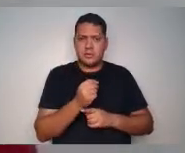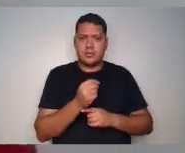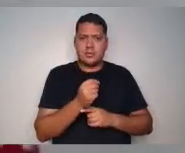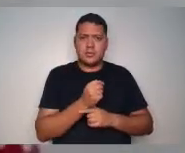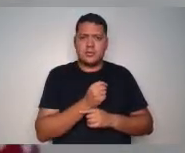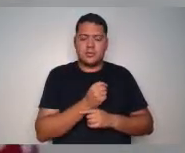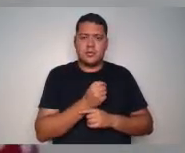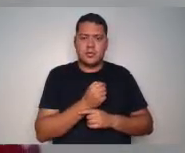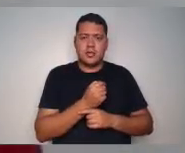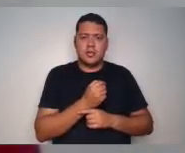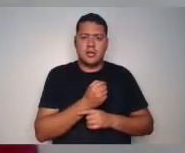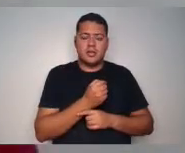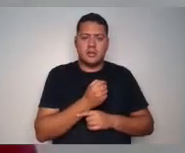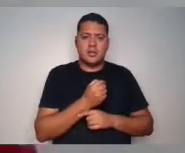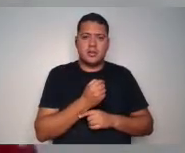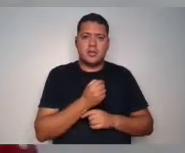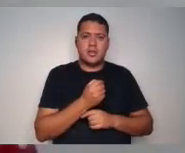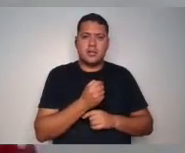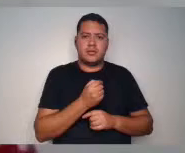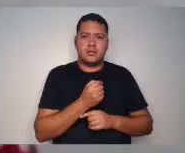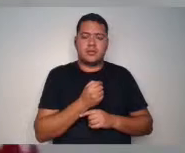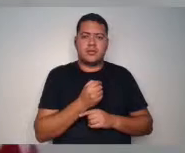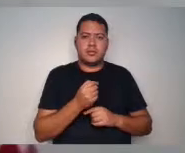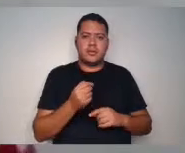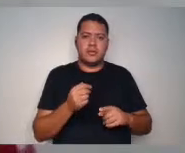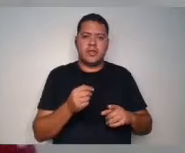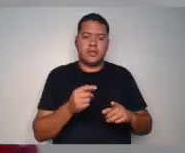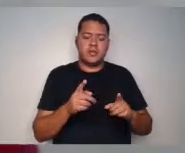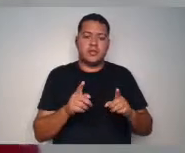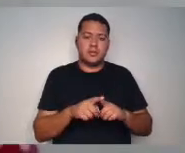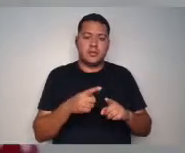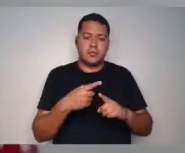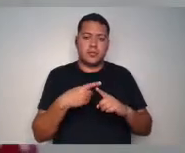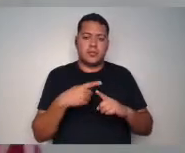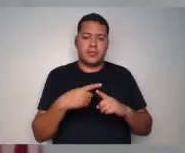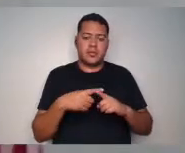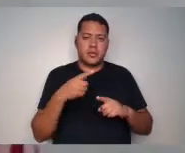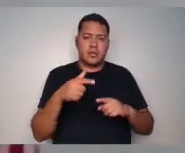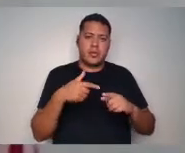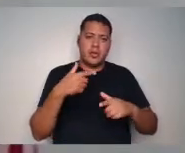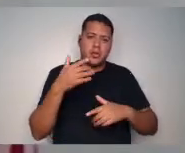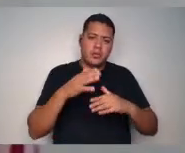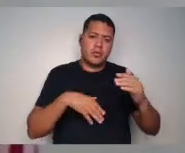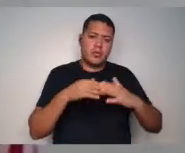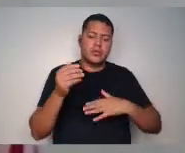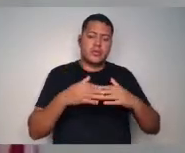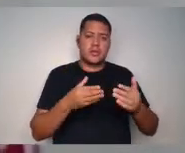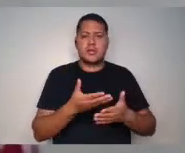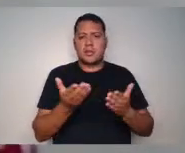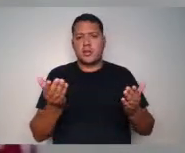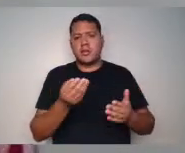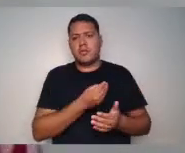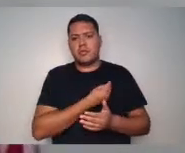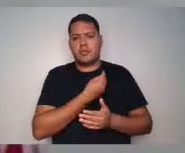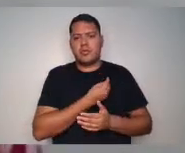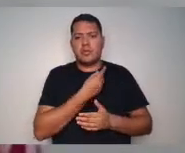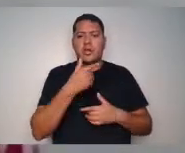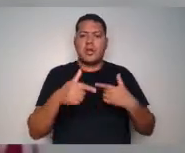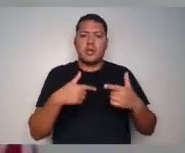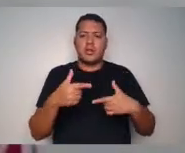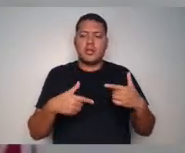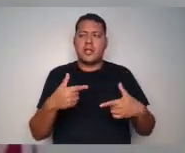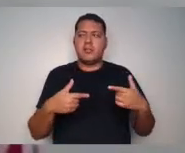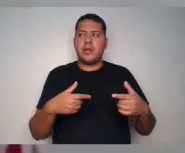protections, and we're going to think that that's enough, because workers are the ones